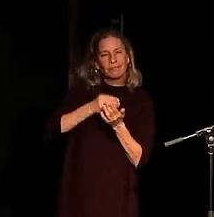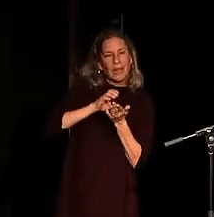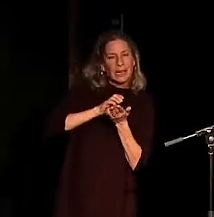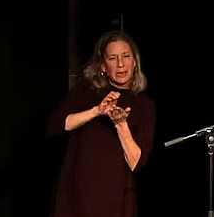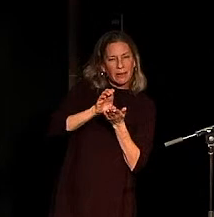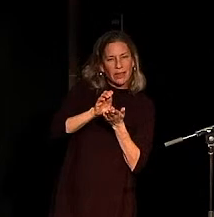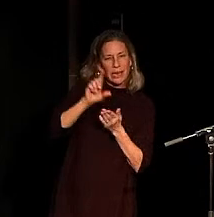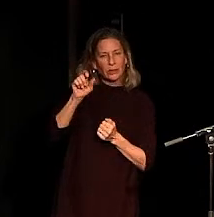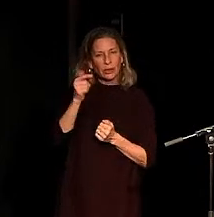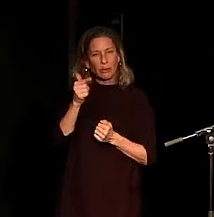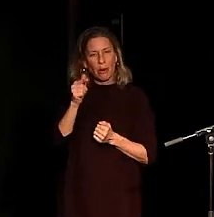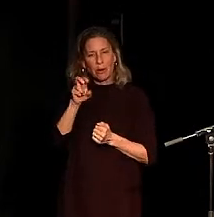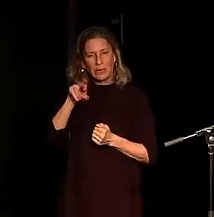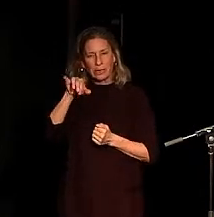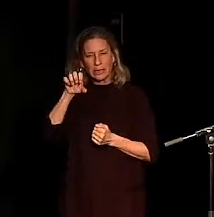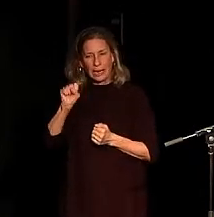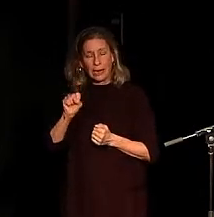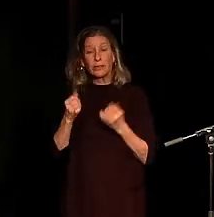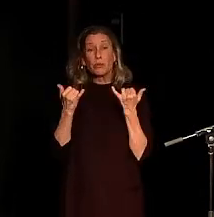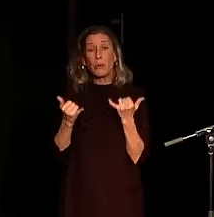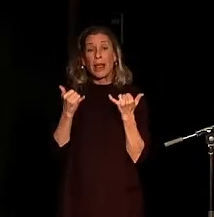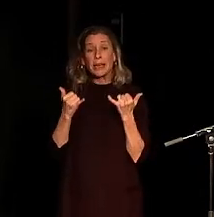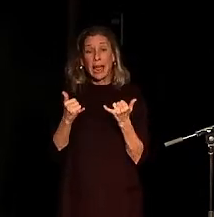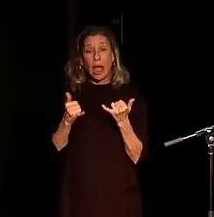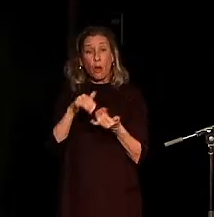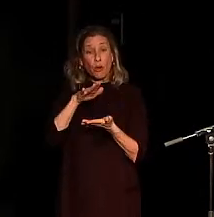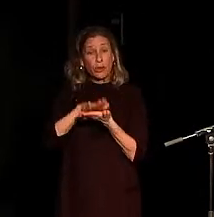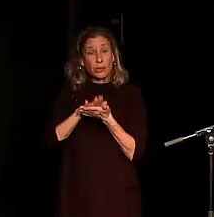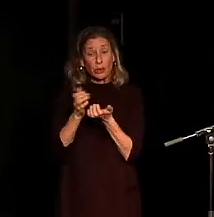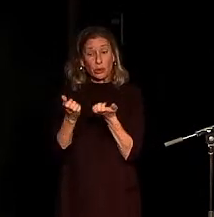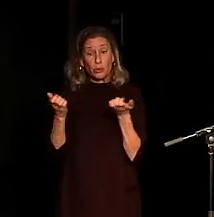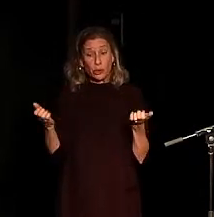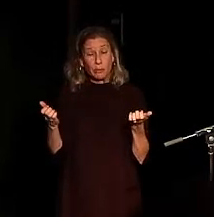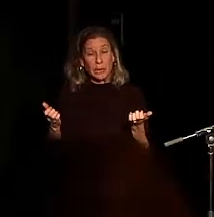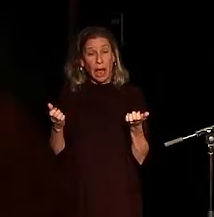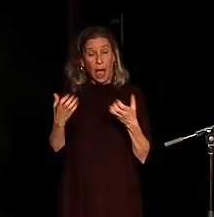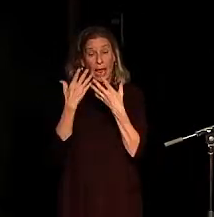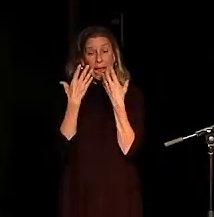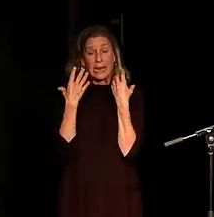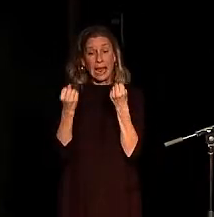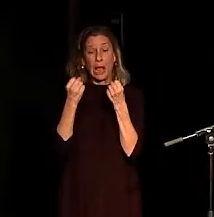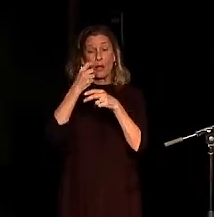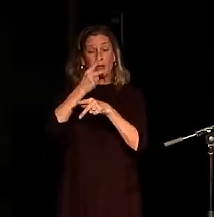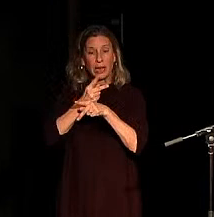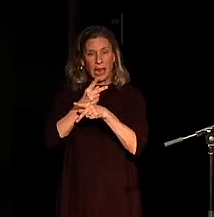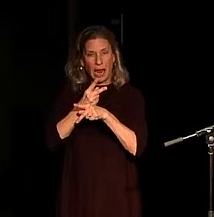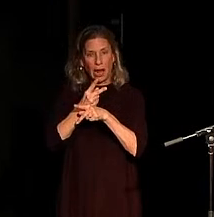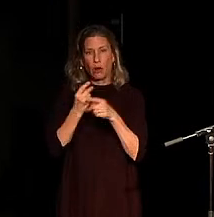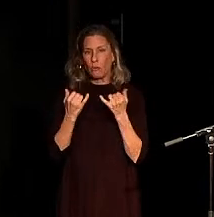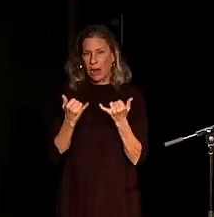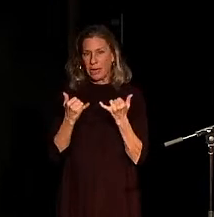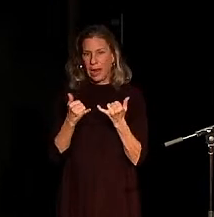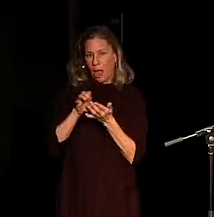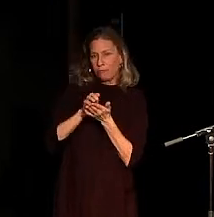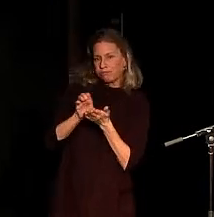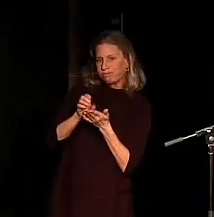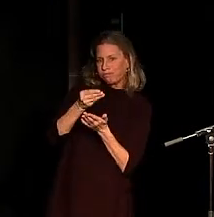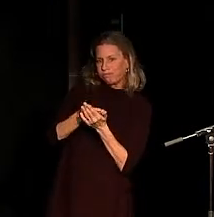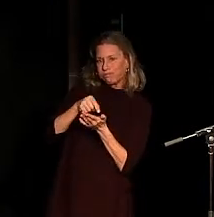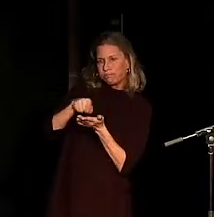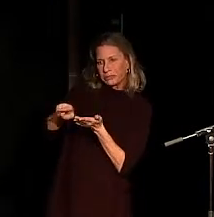supply, healthcare supply drive going on right now. Working with Rhonda Mouton, who runs LaGuardia Cares, we have